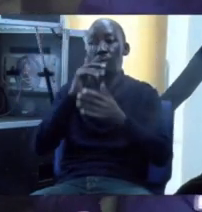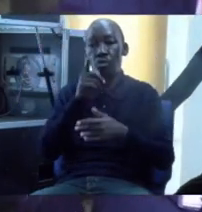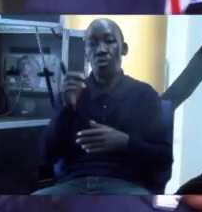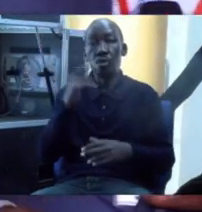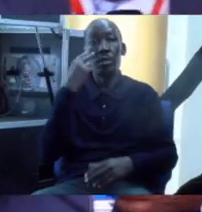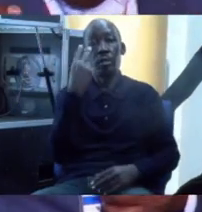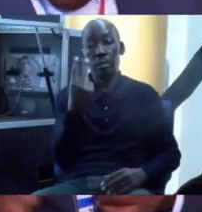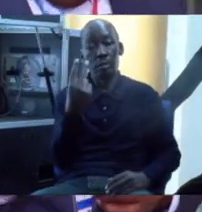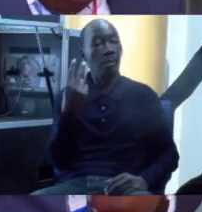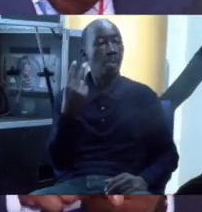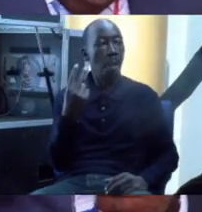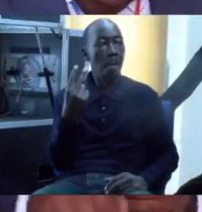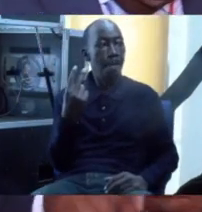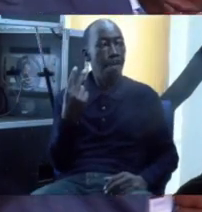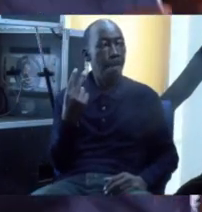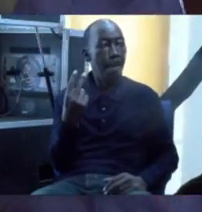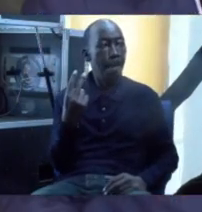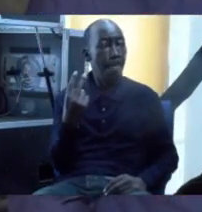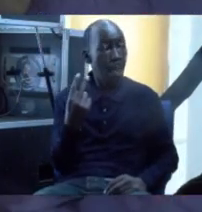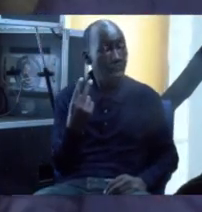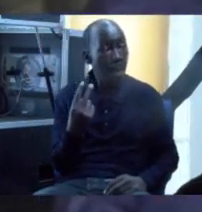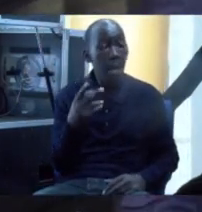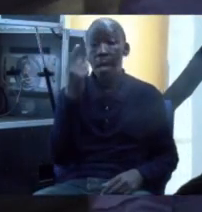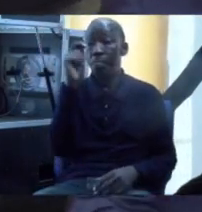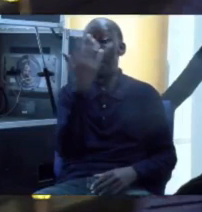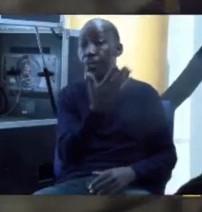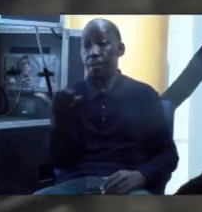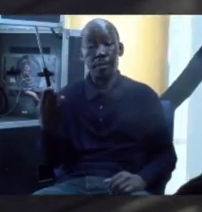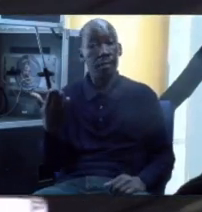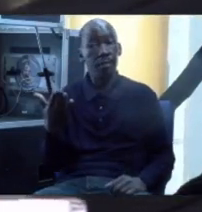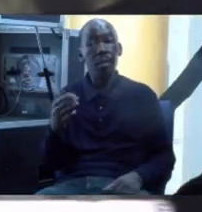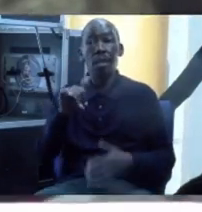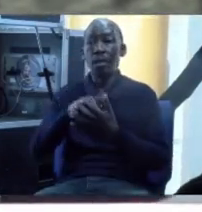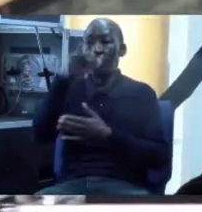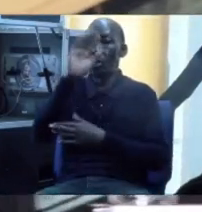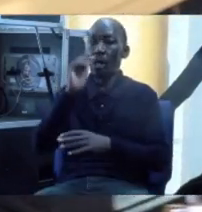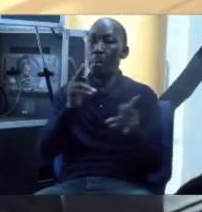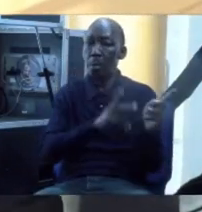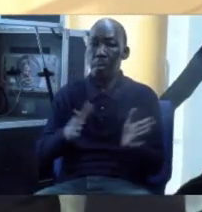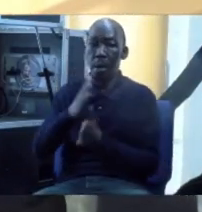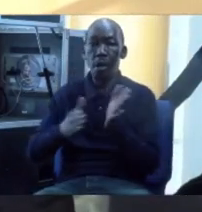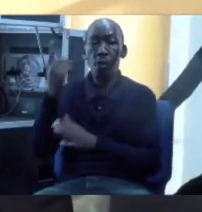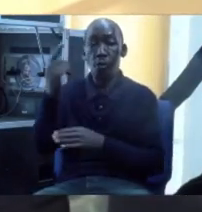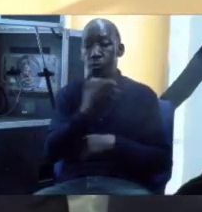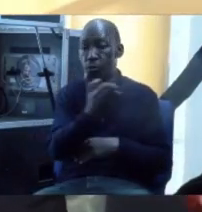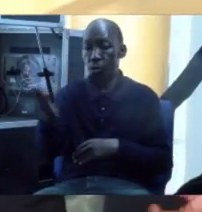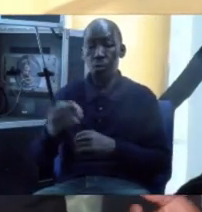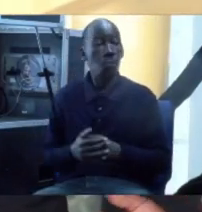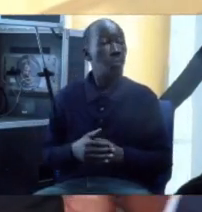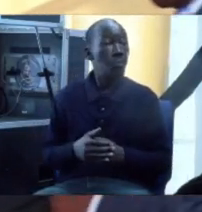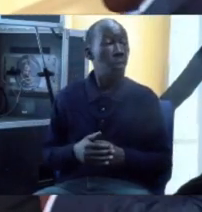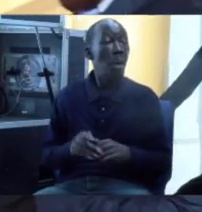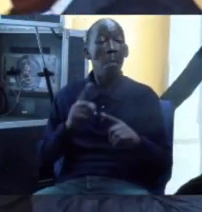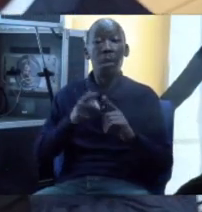see ni vile wengine wetu tutaona the things, vitu that God had prepared for you. Vitu ambavyo Bwana aliandaa. But